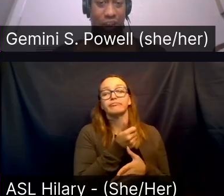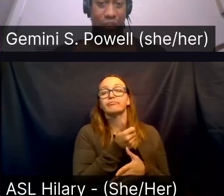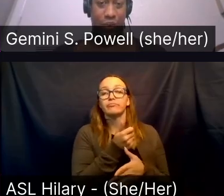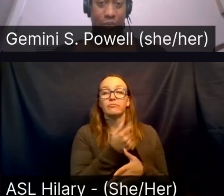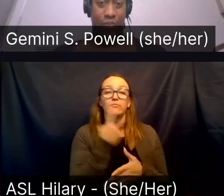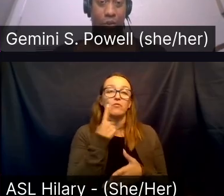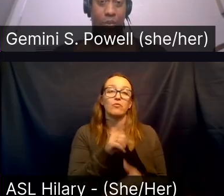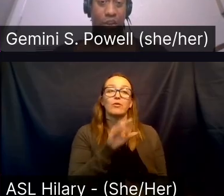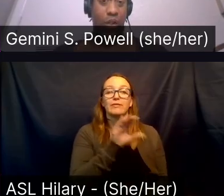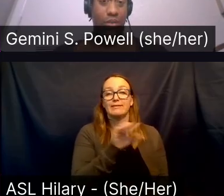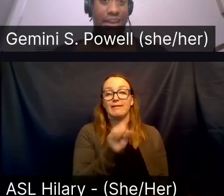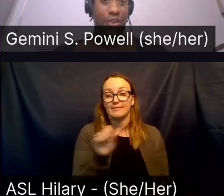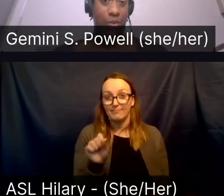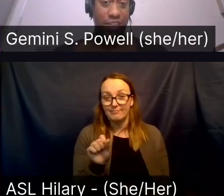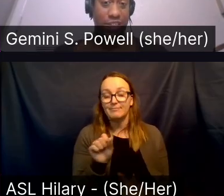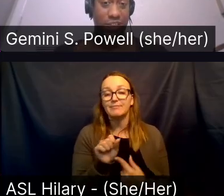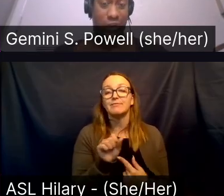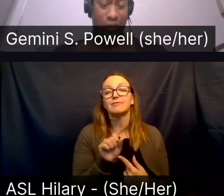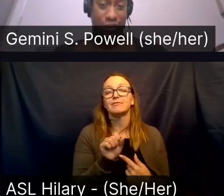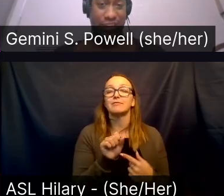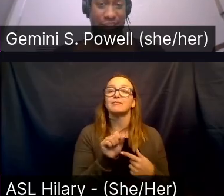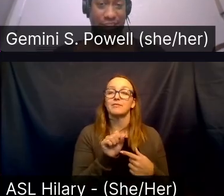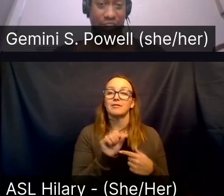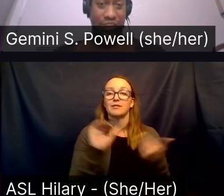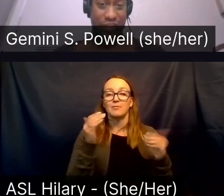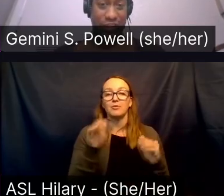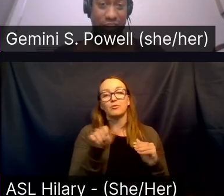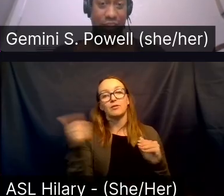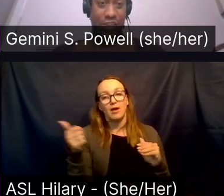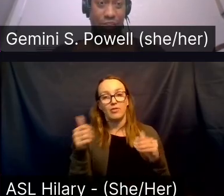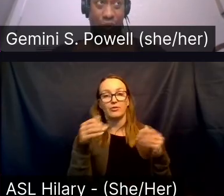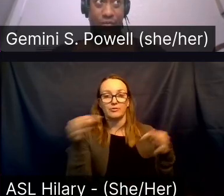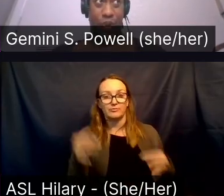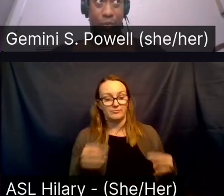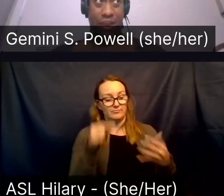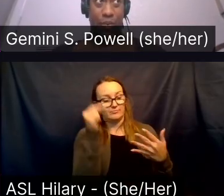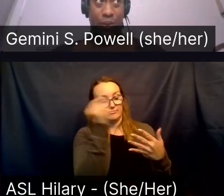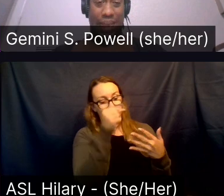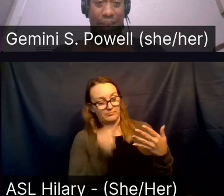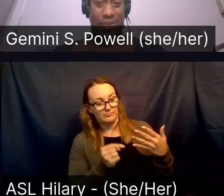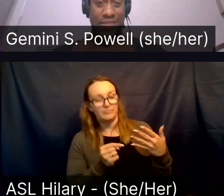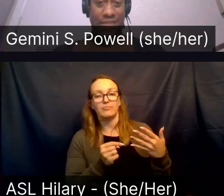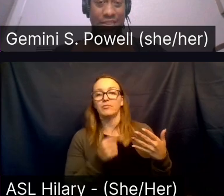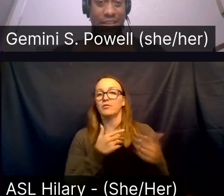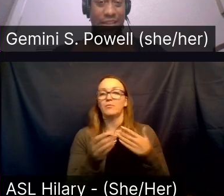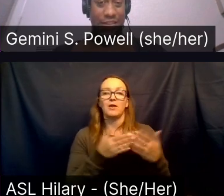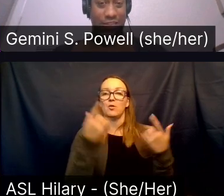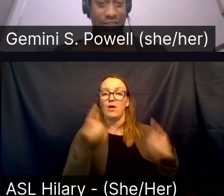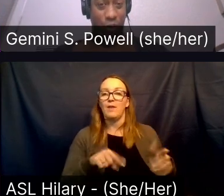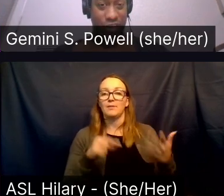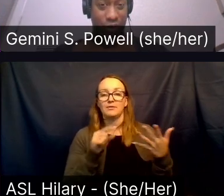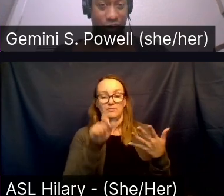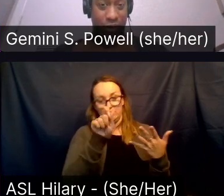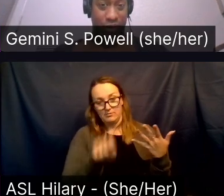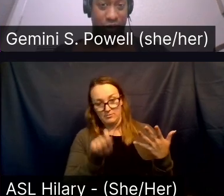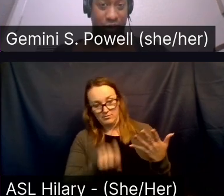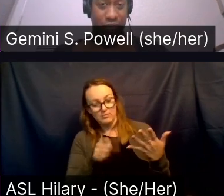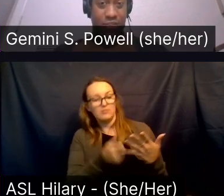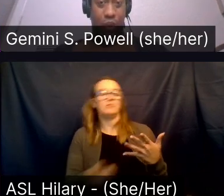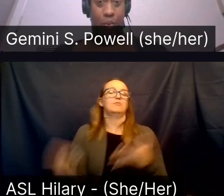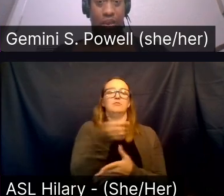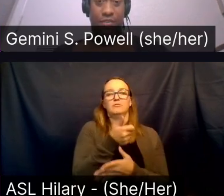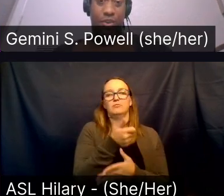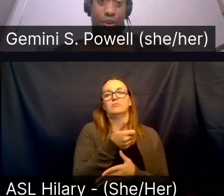sheet or other what we call declarations on your CSS sheet. Sort of no matter what happens, this is always going to be a